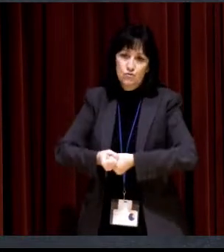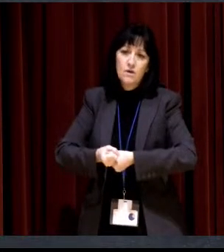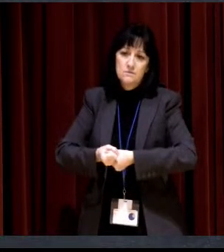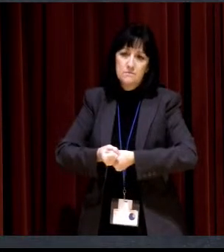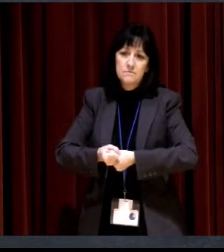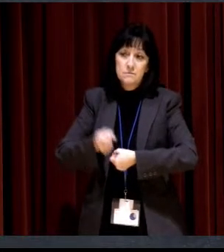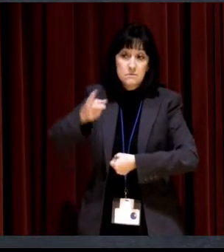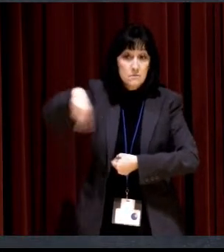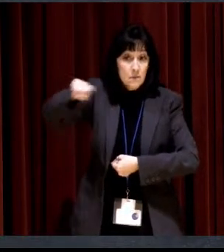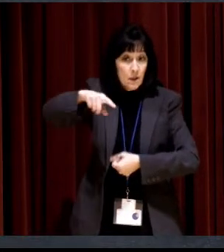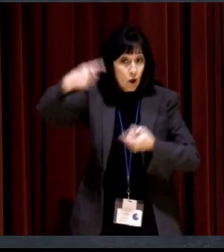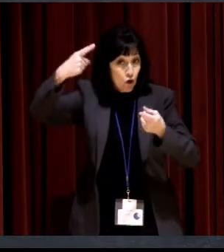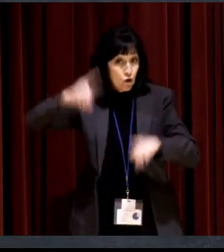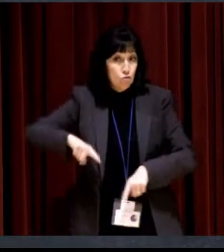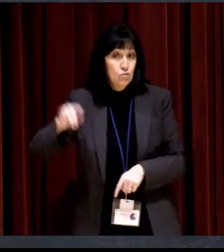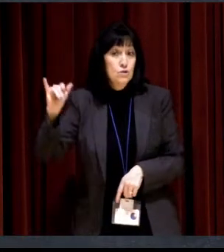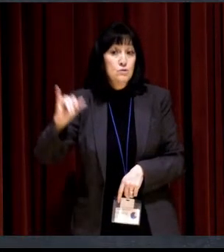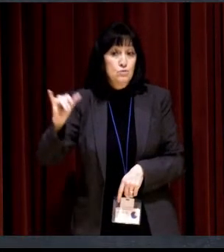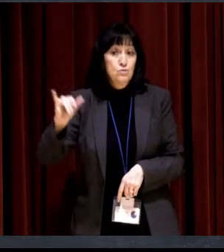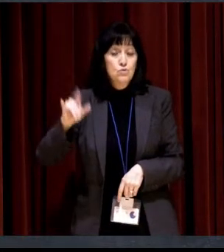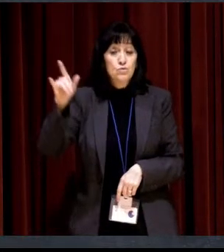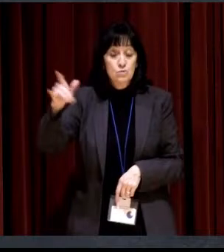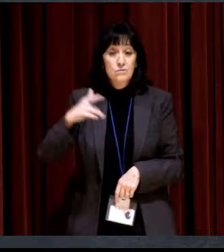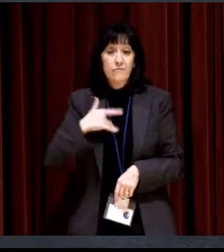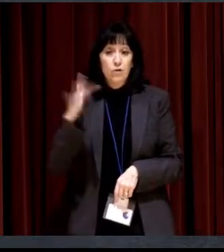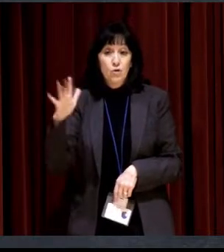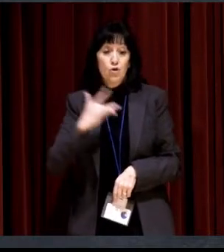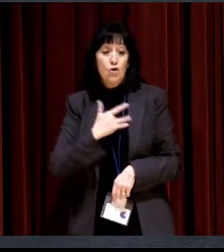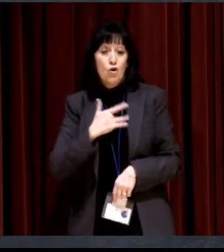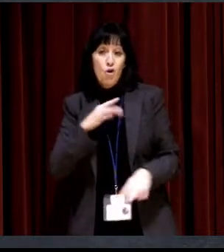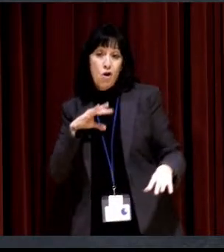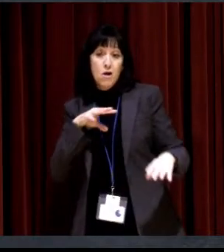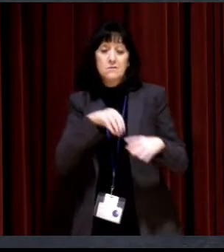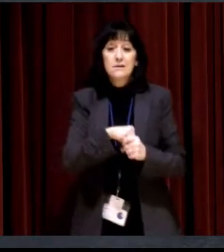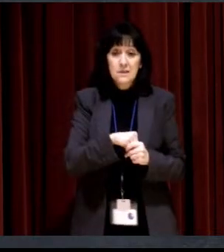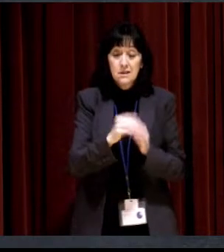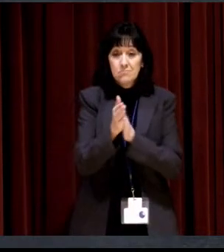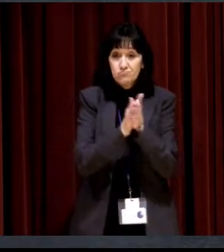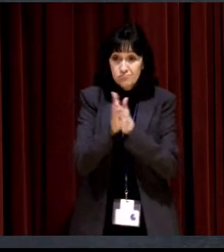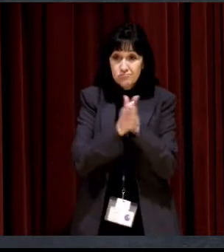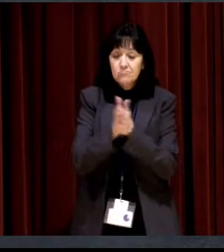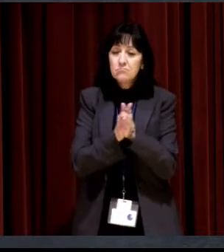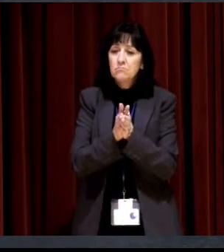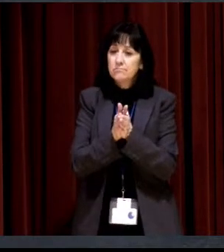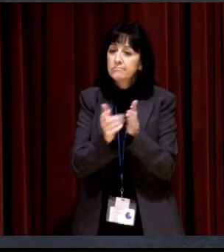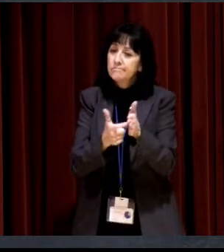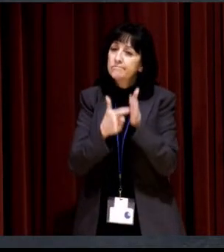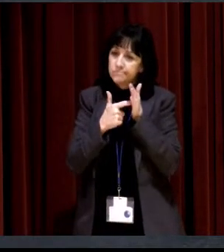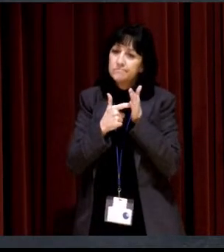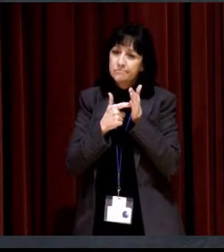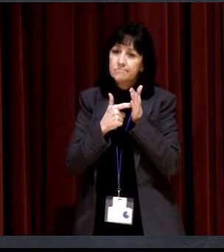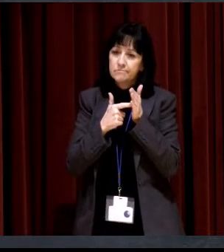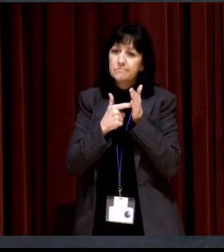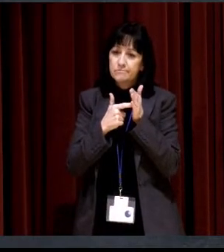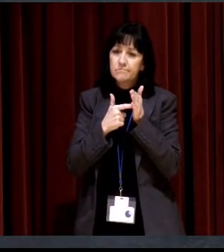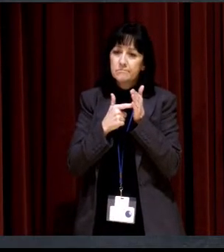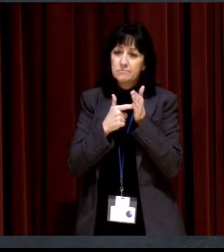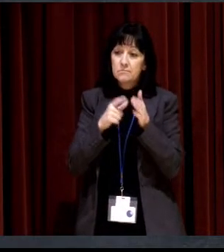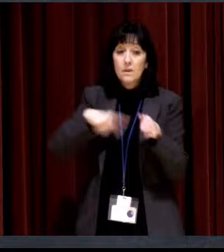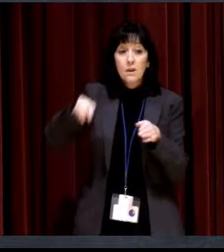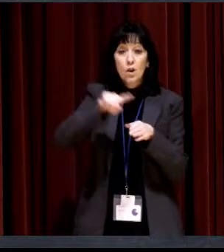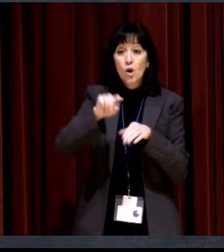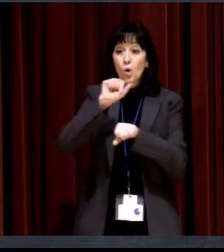buy-in. And that's why it is really a bottom-up. It's working with, not to. It's